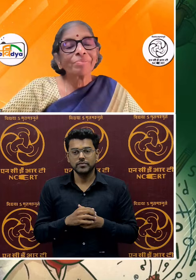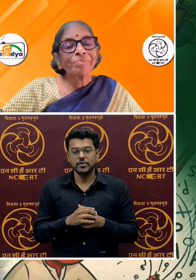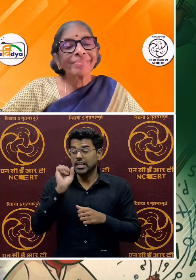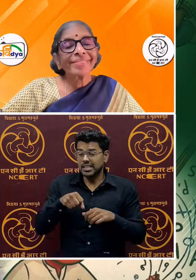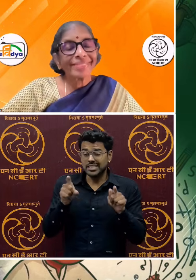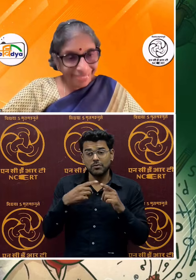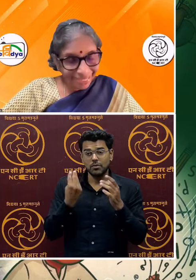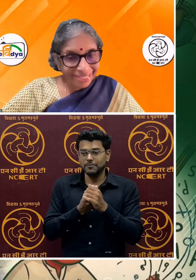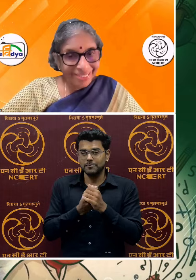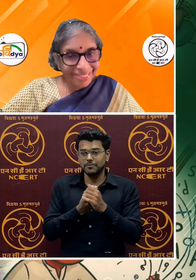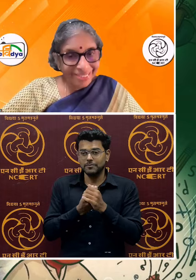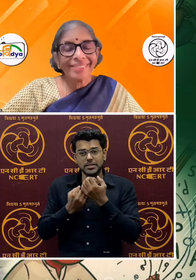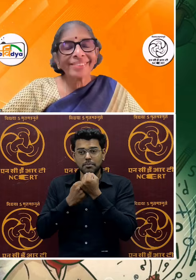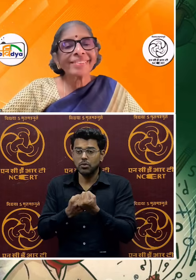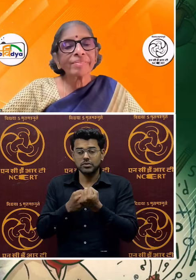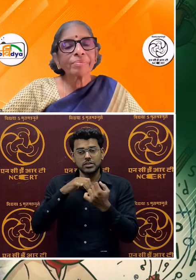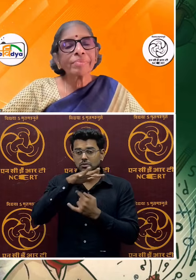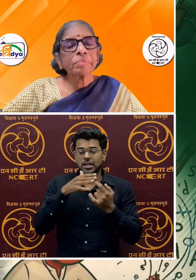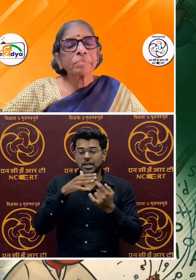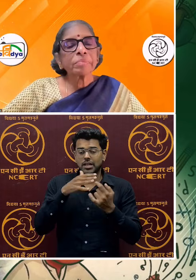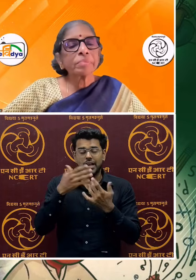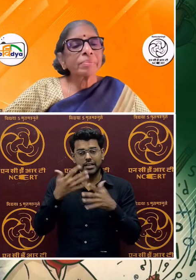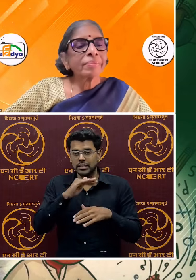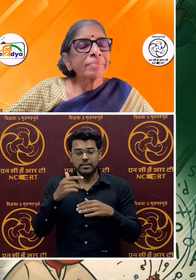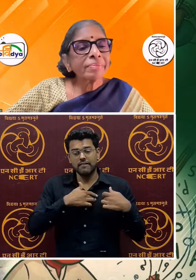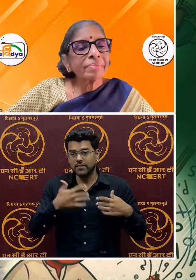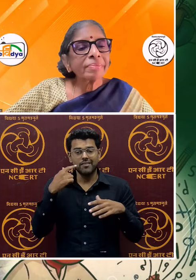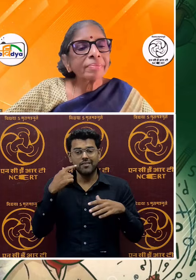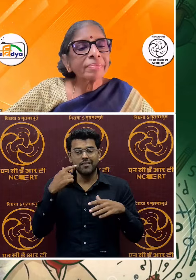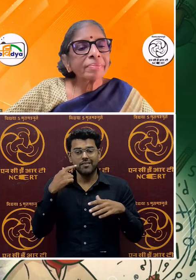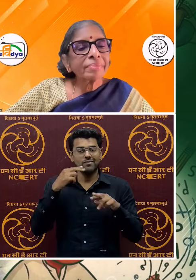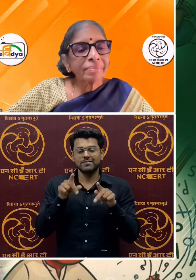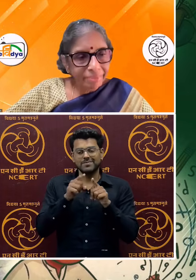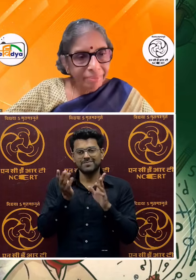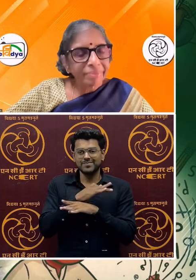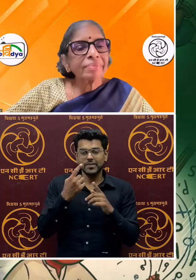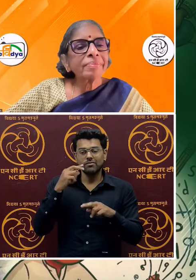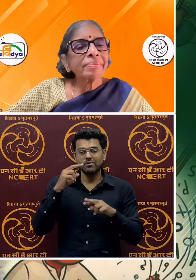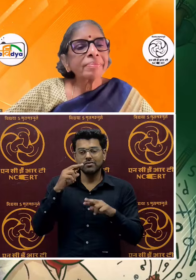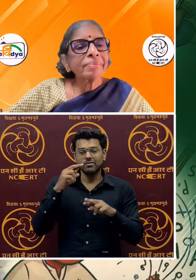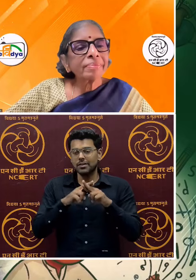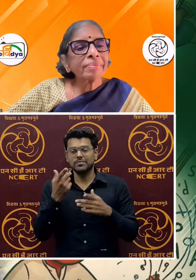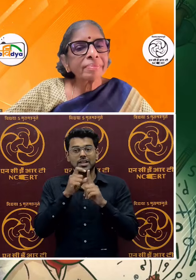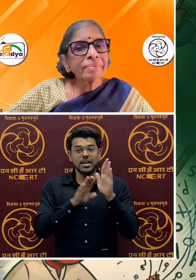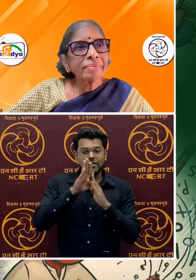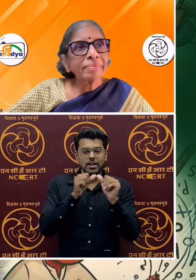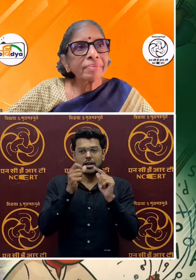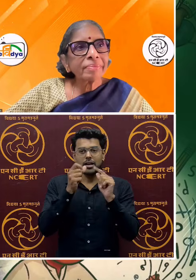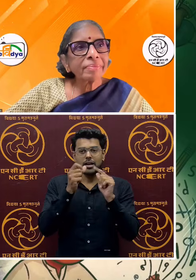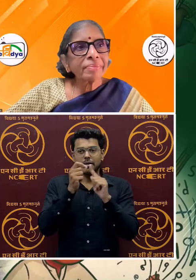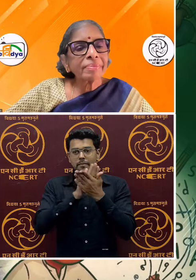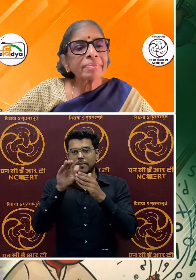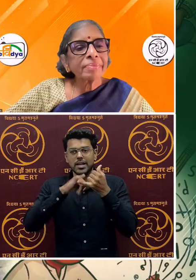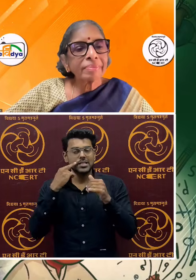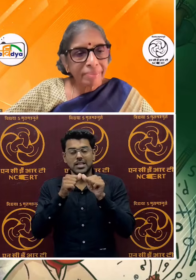for the child in all the scenarios. And this is what happens when a child is dyslexic. And when a child is having developmental aphasia, he or